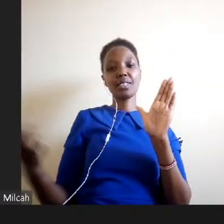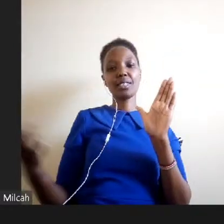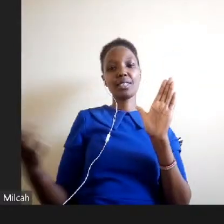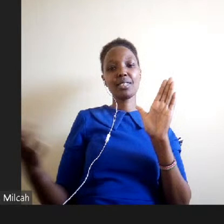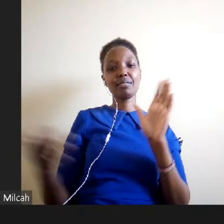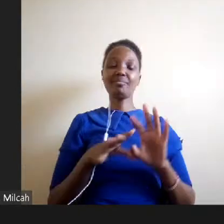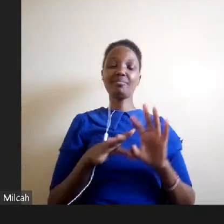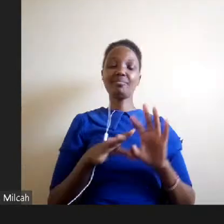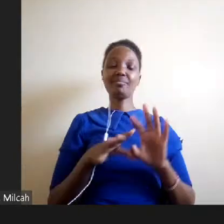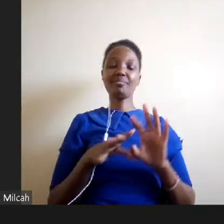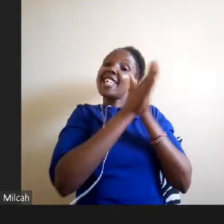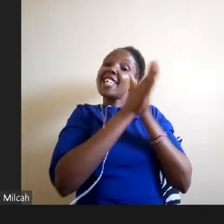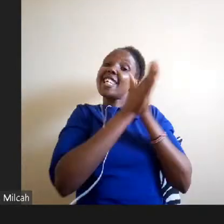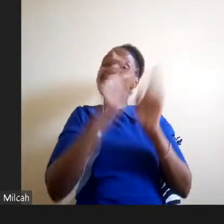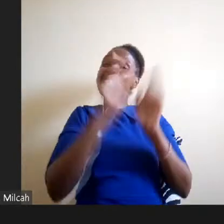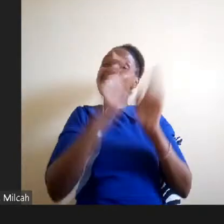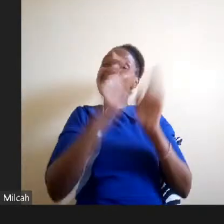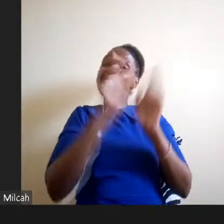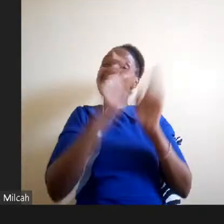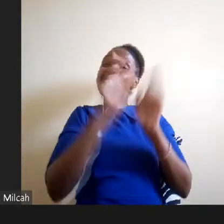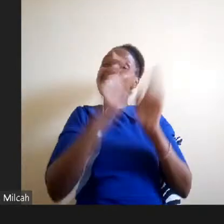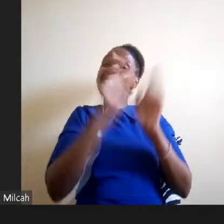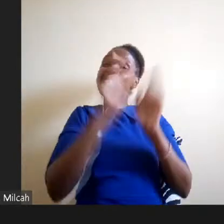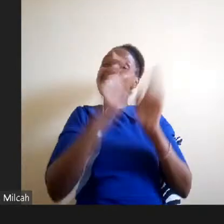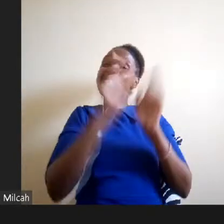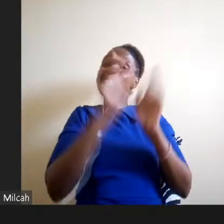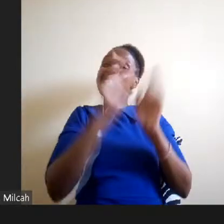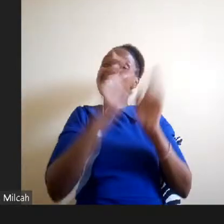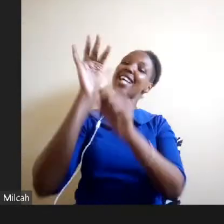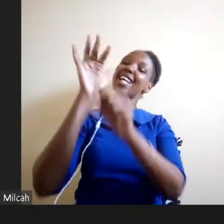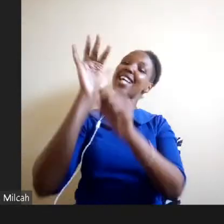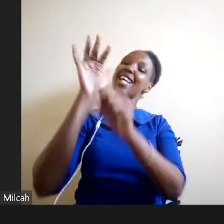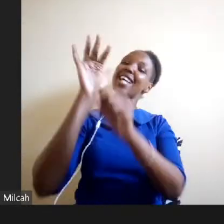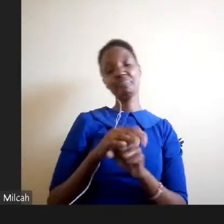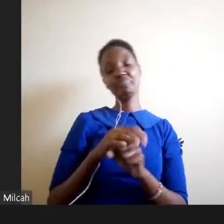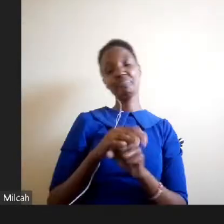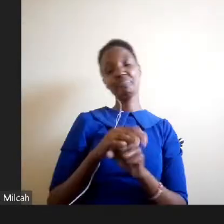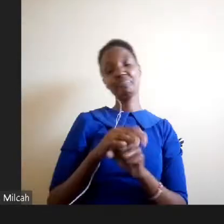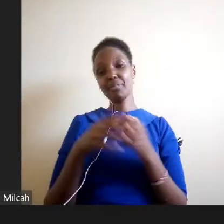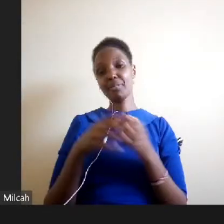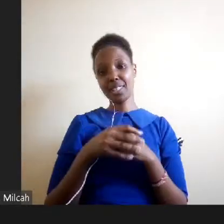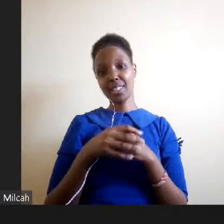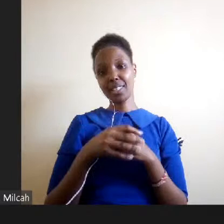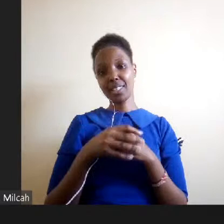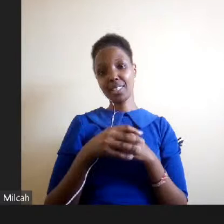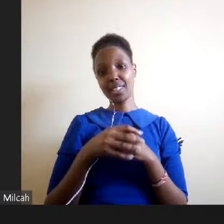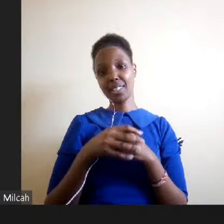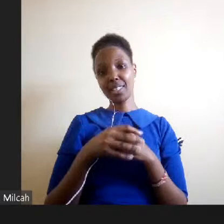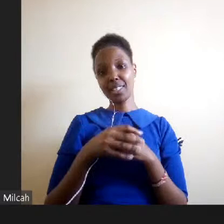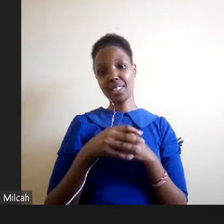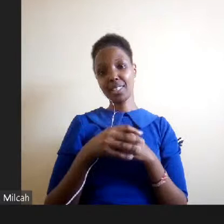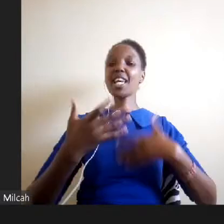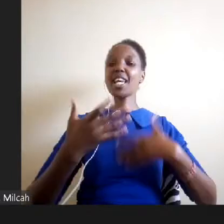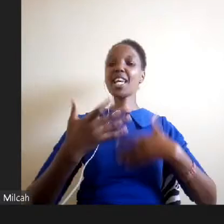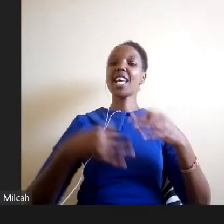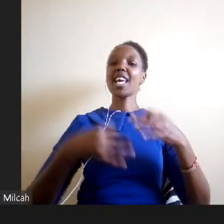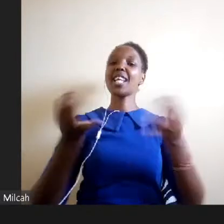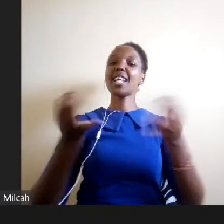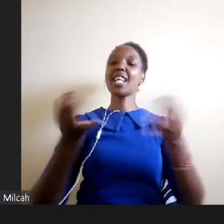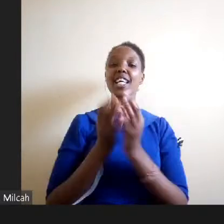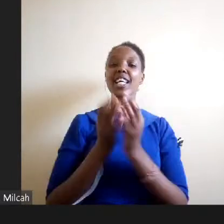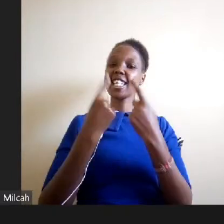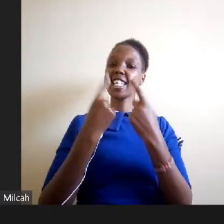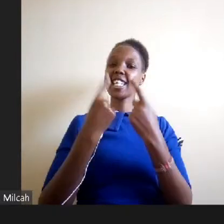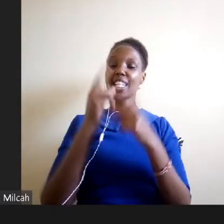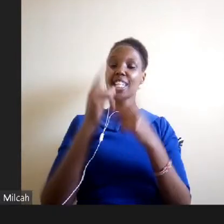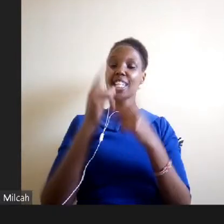I know there are very many people who have very many views at this particular moment. Please feel free to engage us on the chat options on Facebook